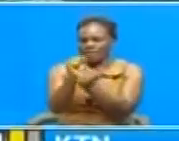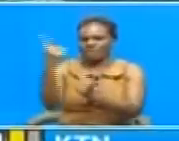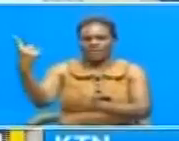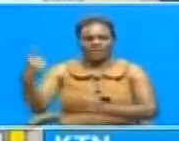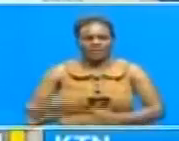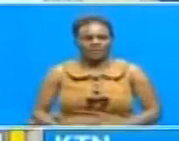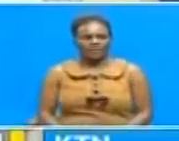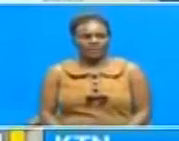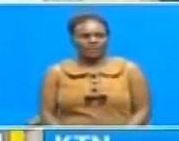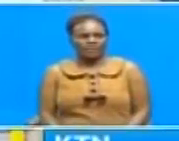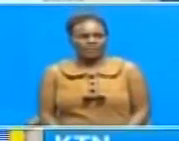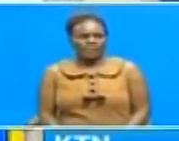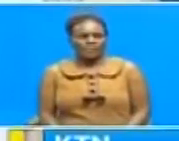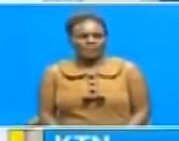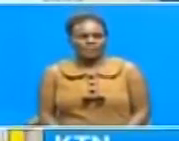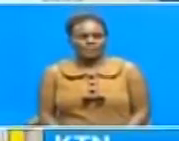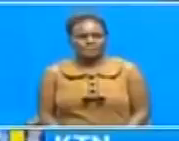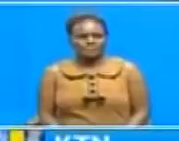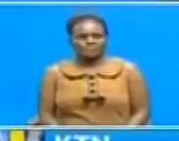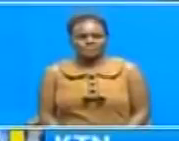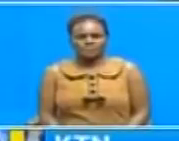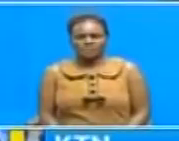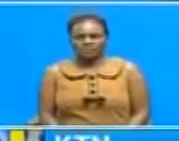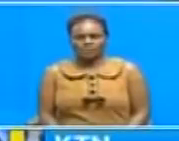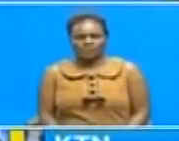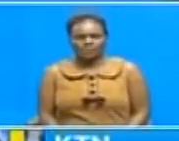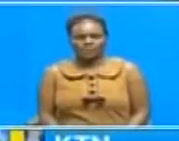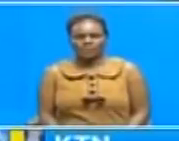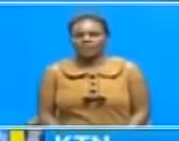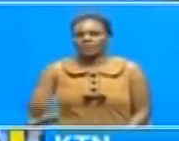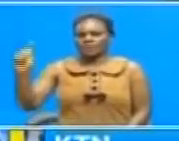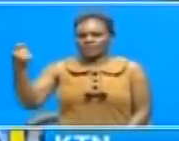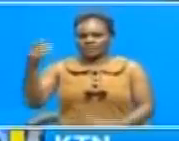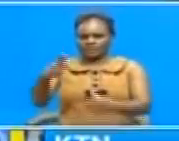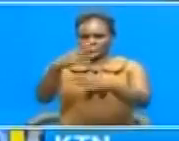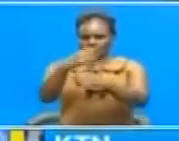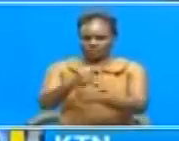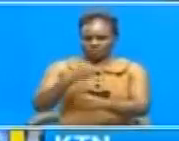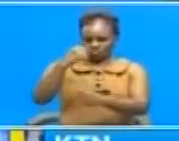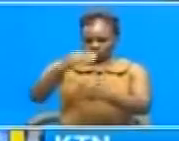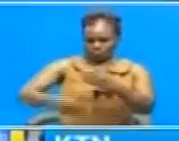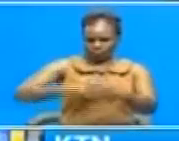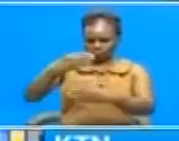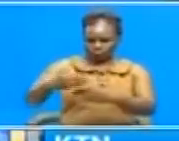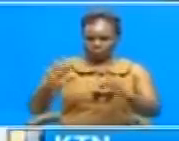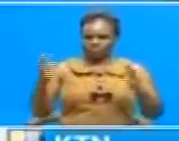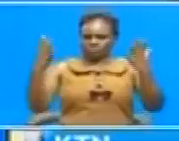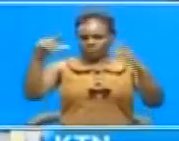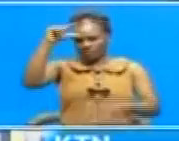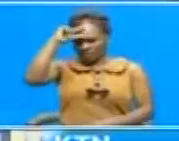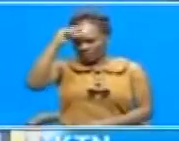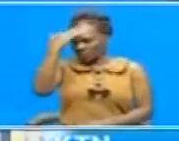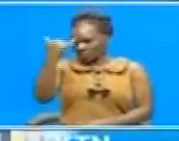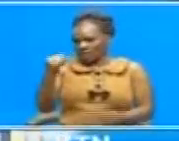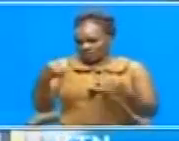Next intro. The Kenya Association of Manufacturers has lauded the government for its